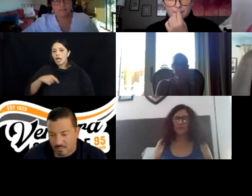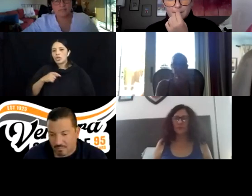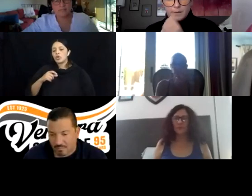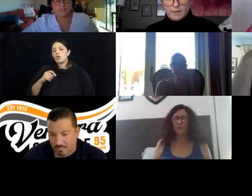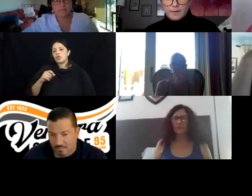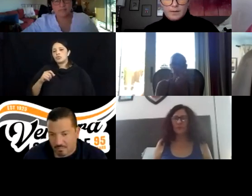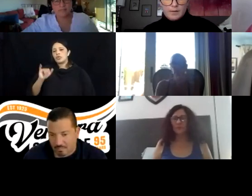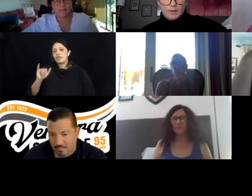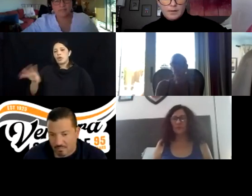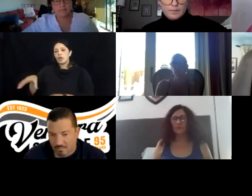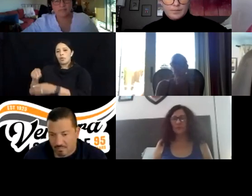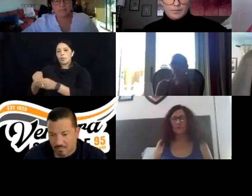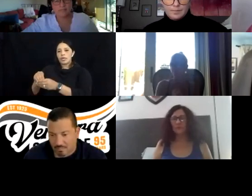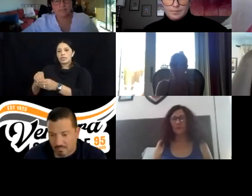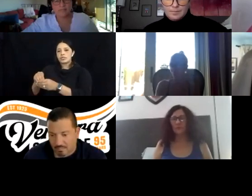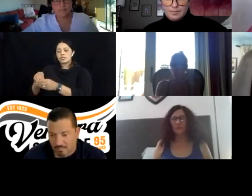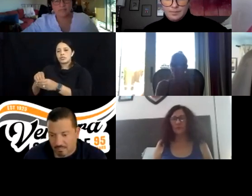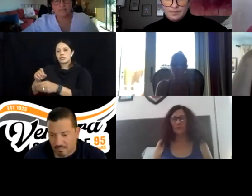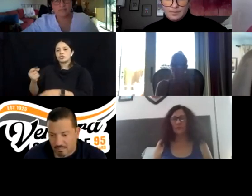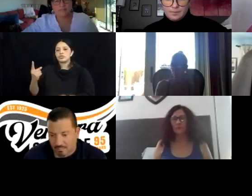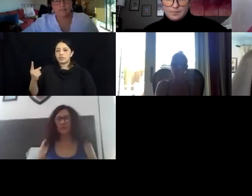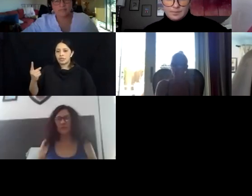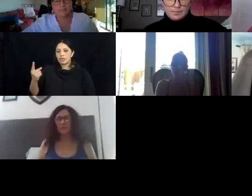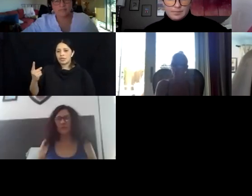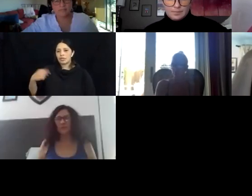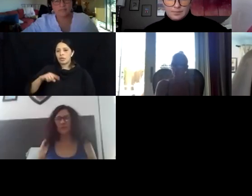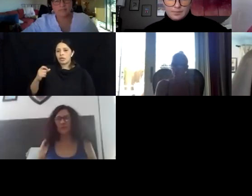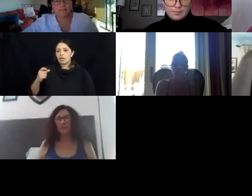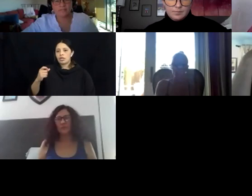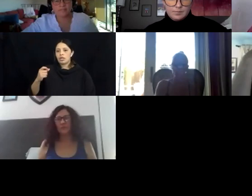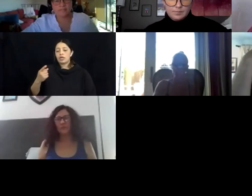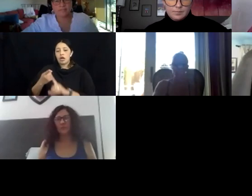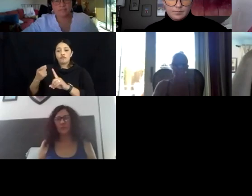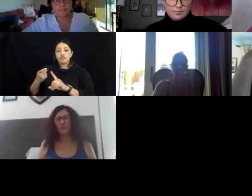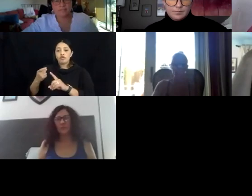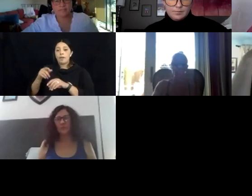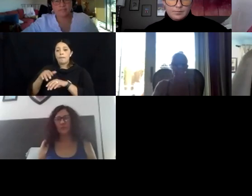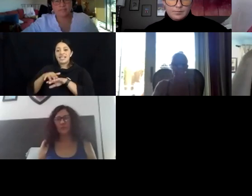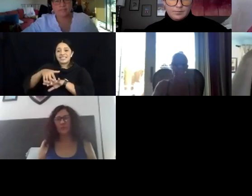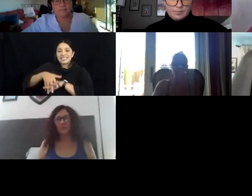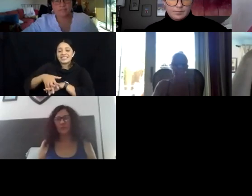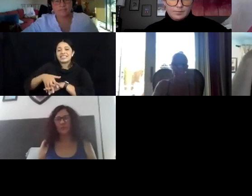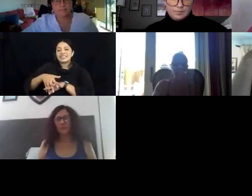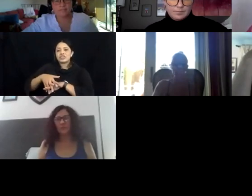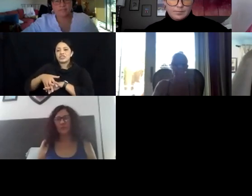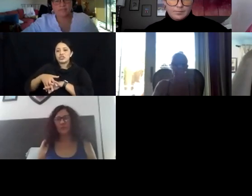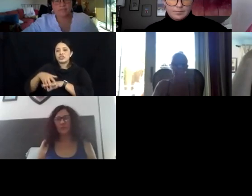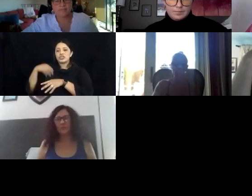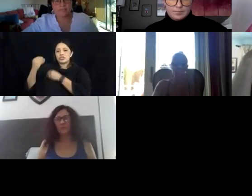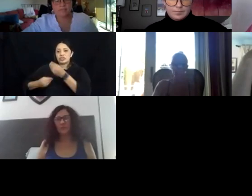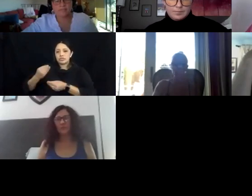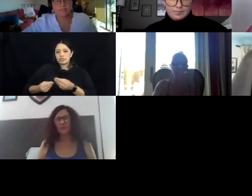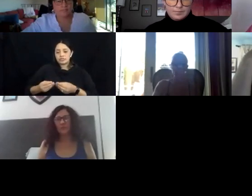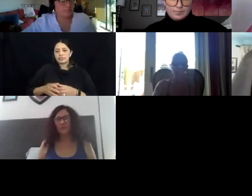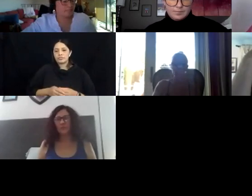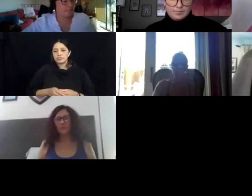incorporates that you understand that we come from indigenous roots as being an indigenous population to the Americas.